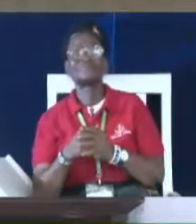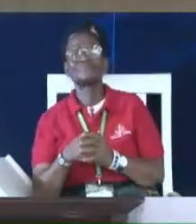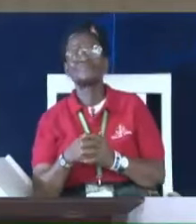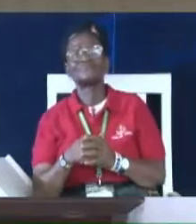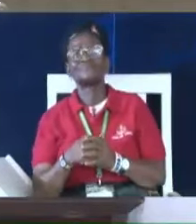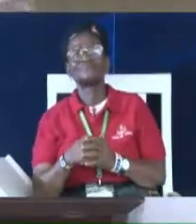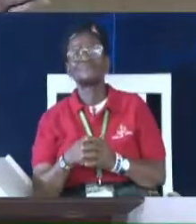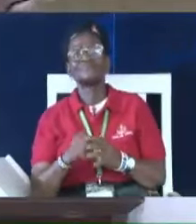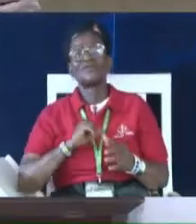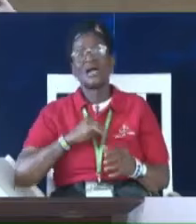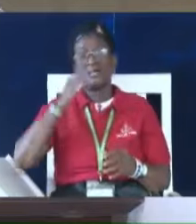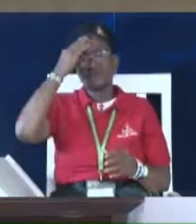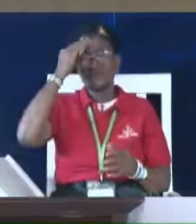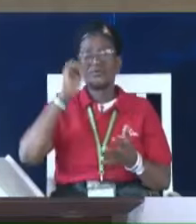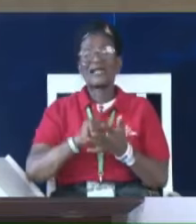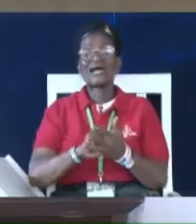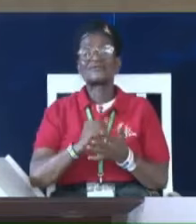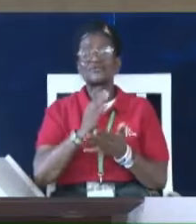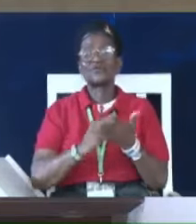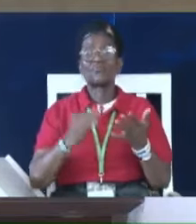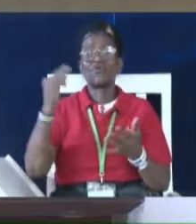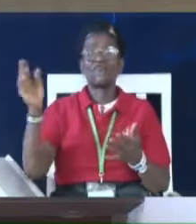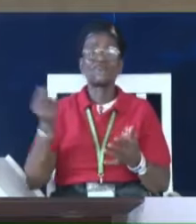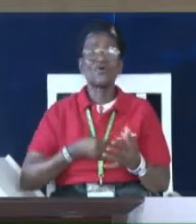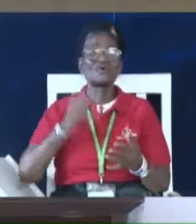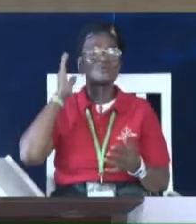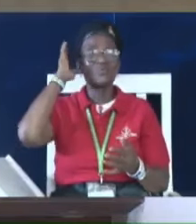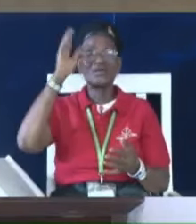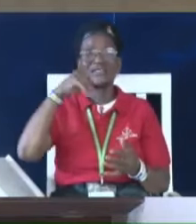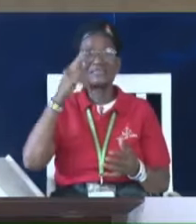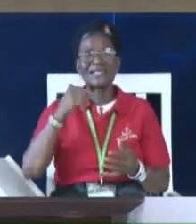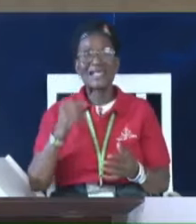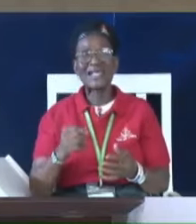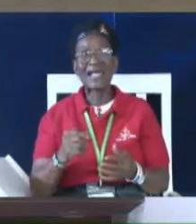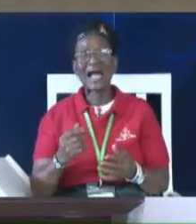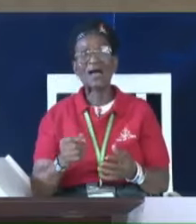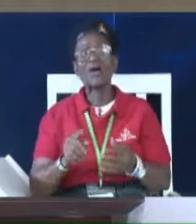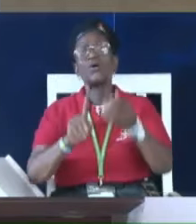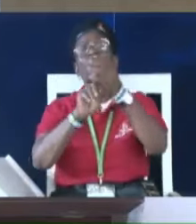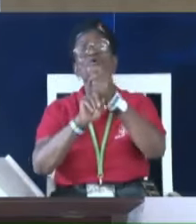No, I know that some of us will say, hey, hold this, Pastor.